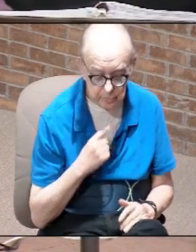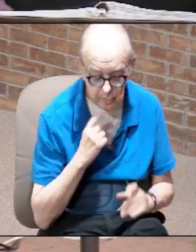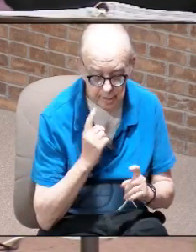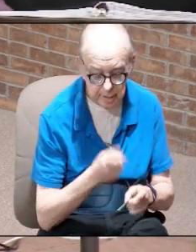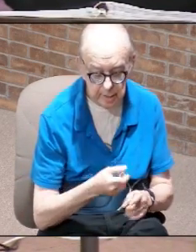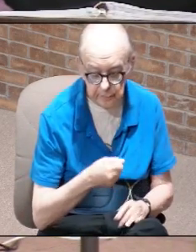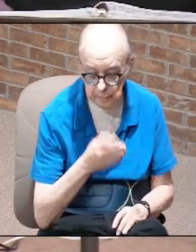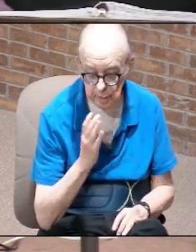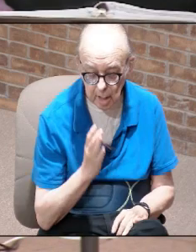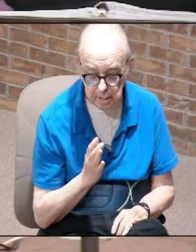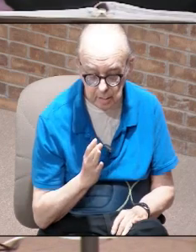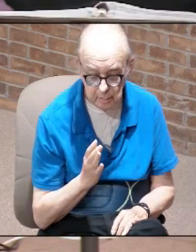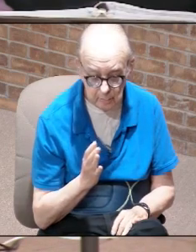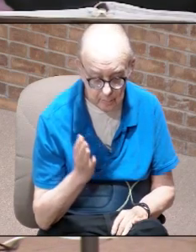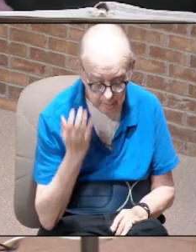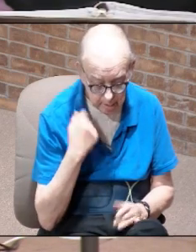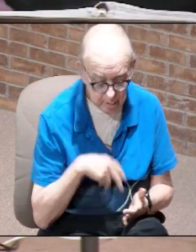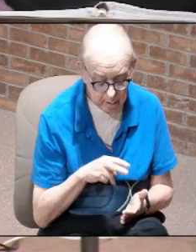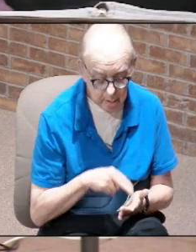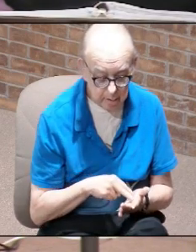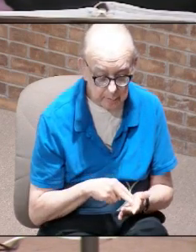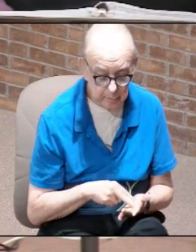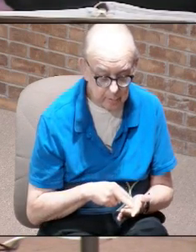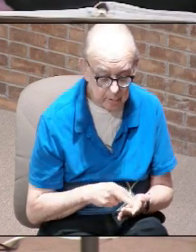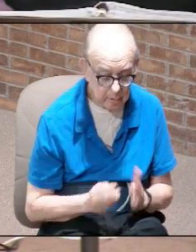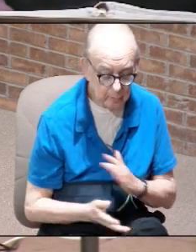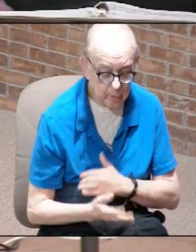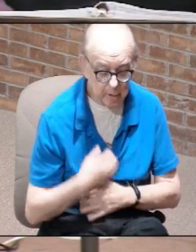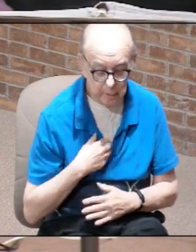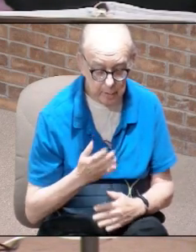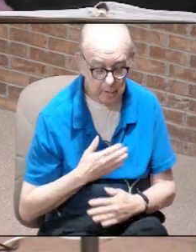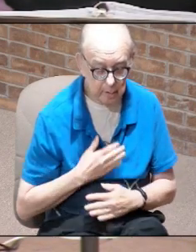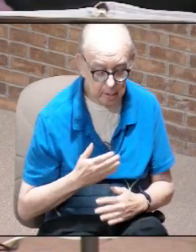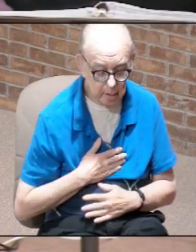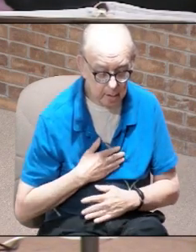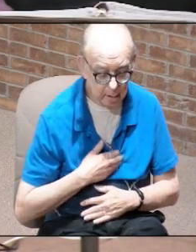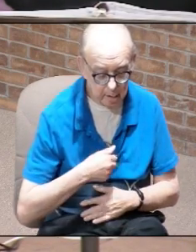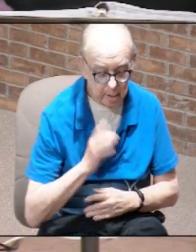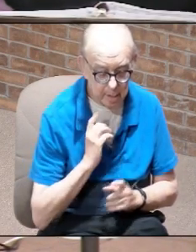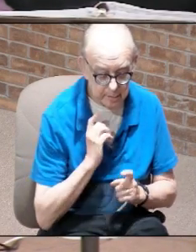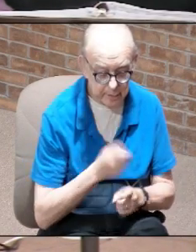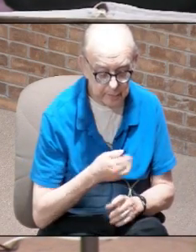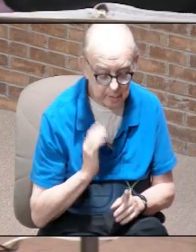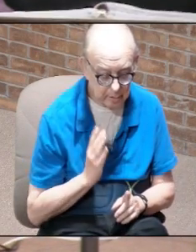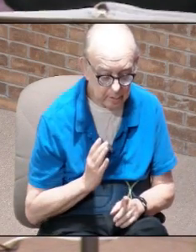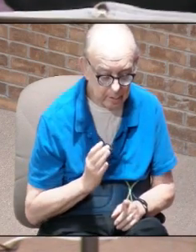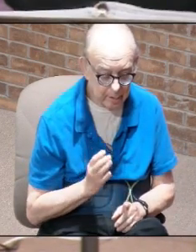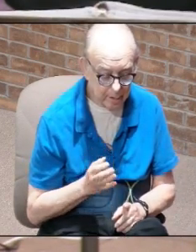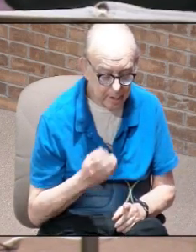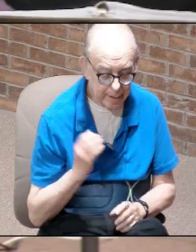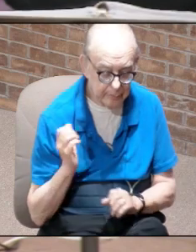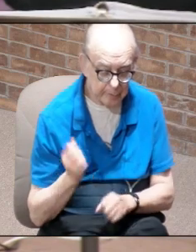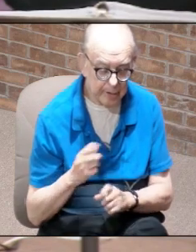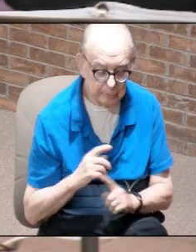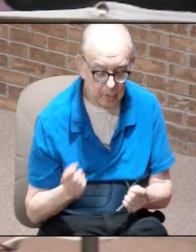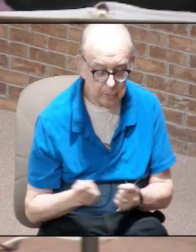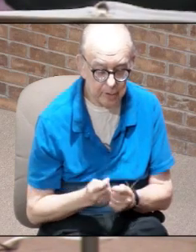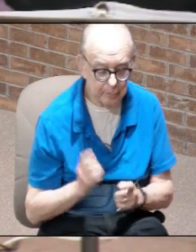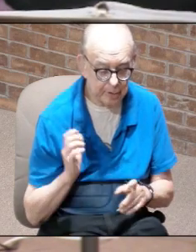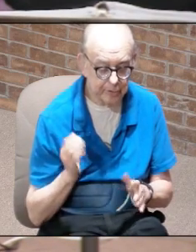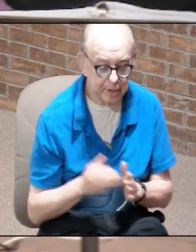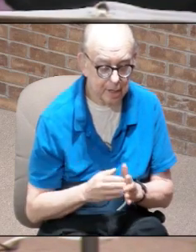God. If I get up in the morning breathing, it's a gift from God. If the Reds ever win another game, it's going to be a gift from God.